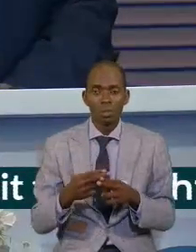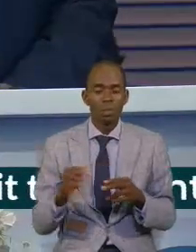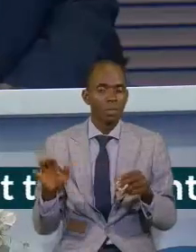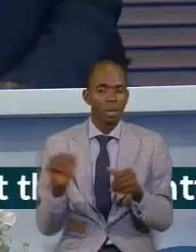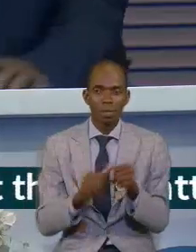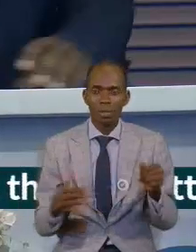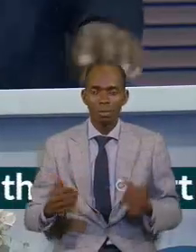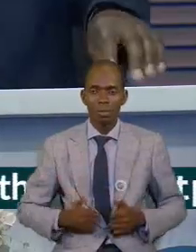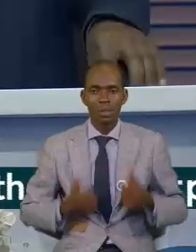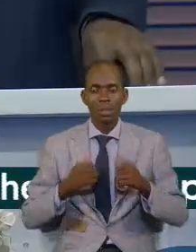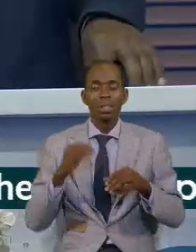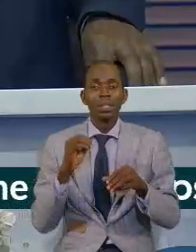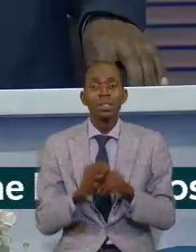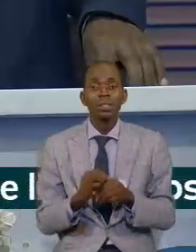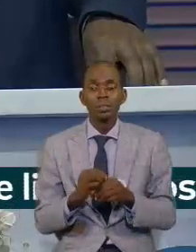suivre